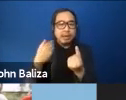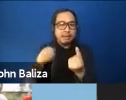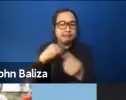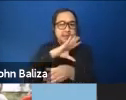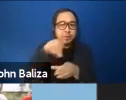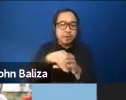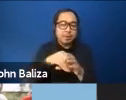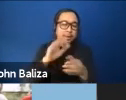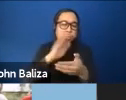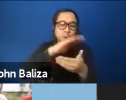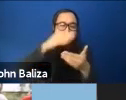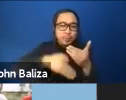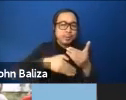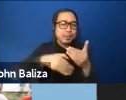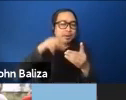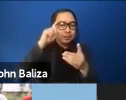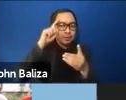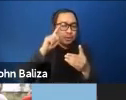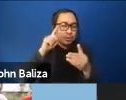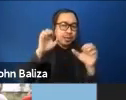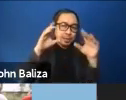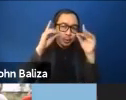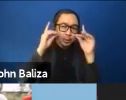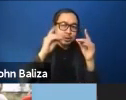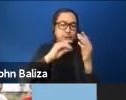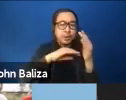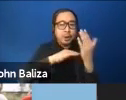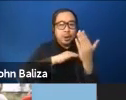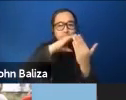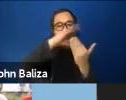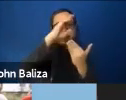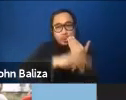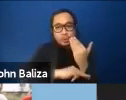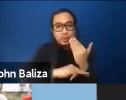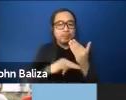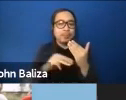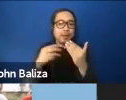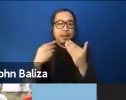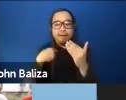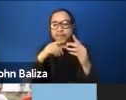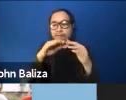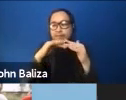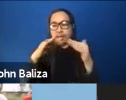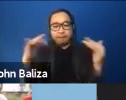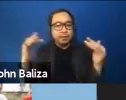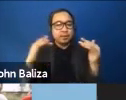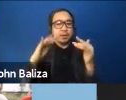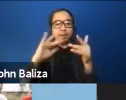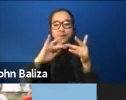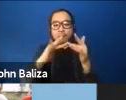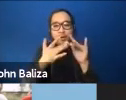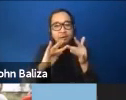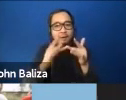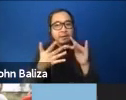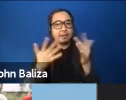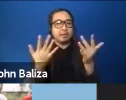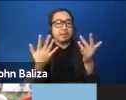sexual education curriculum. Love is Diversity doing online platform, online